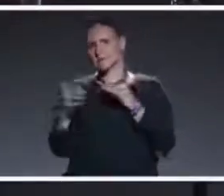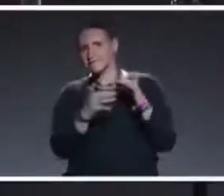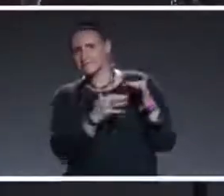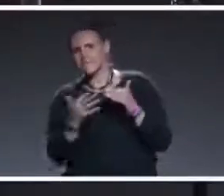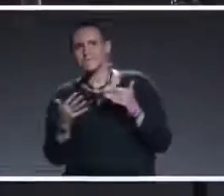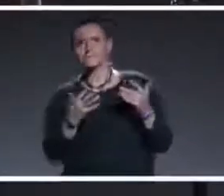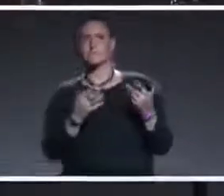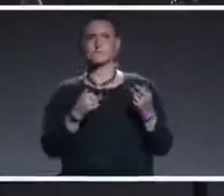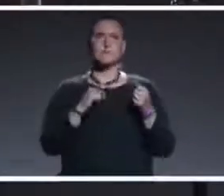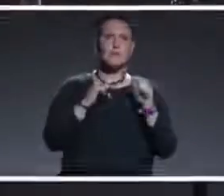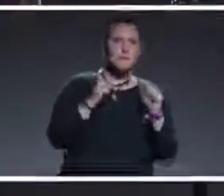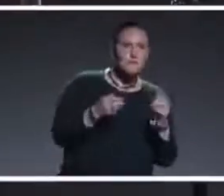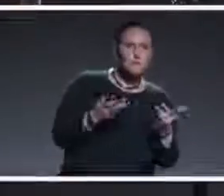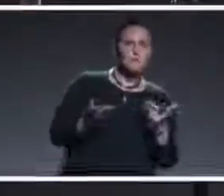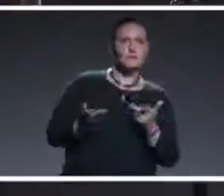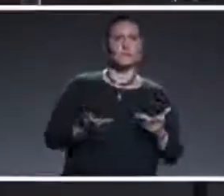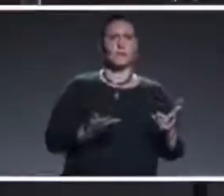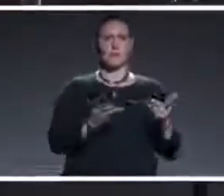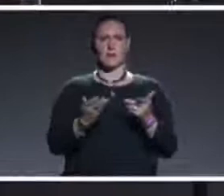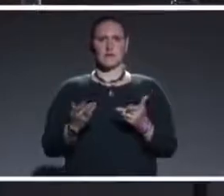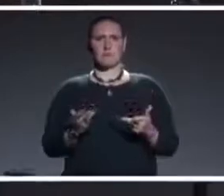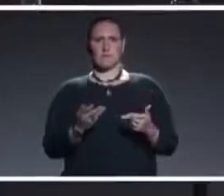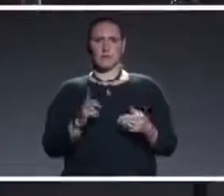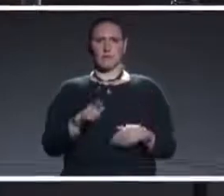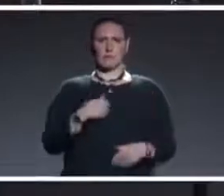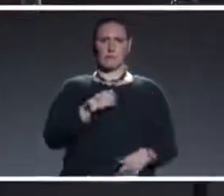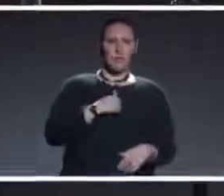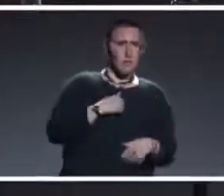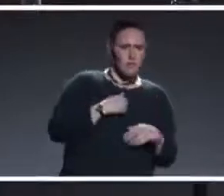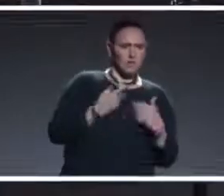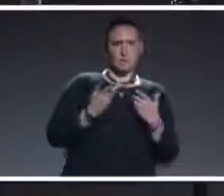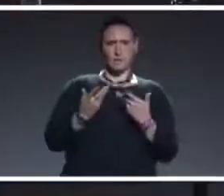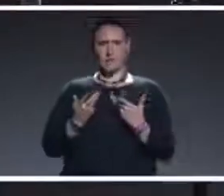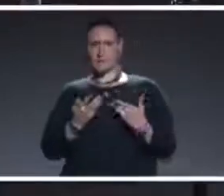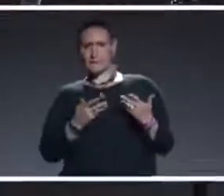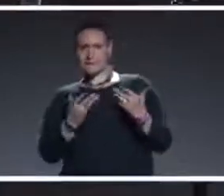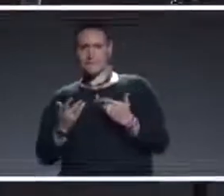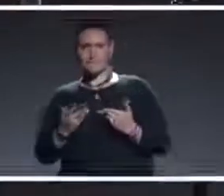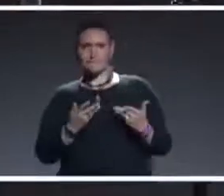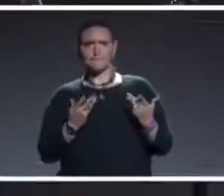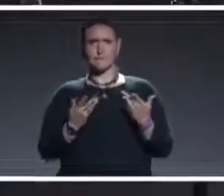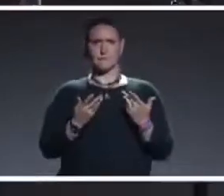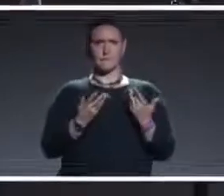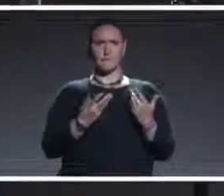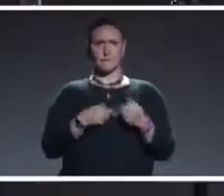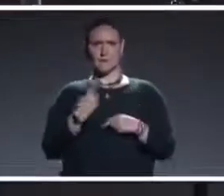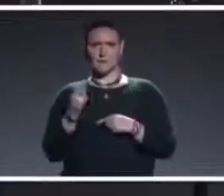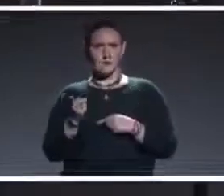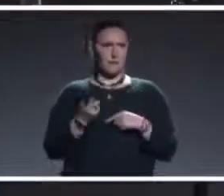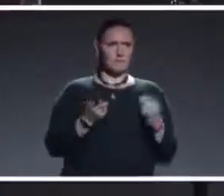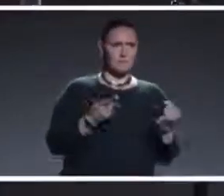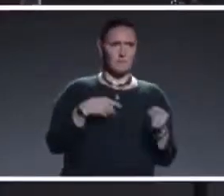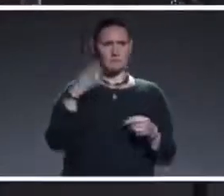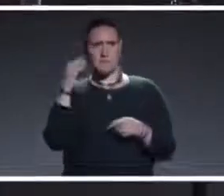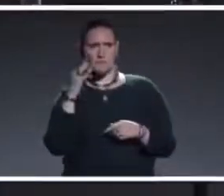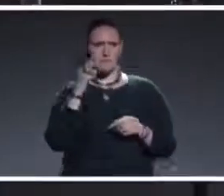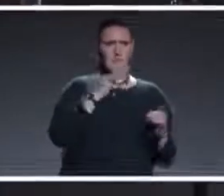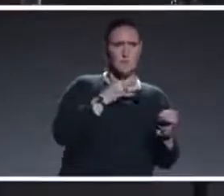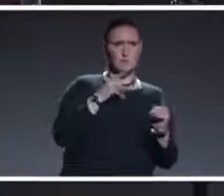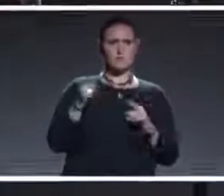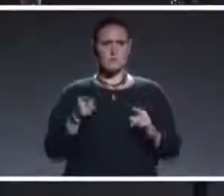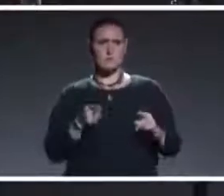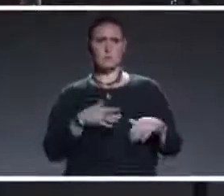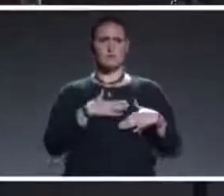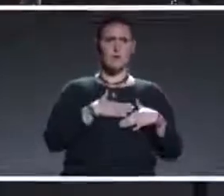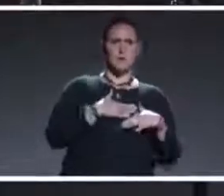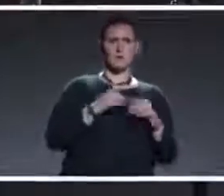without all of the prejudices and biases, and that everyone, the love and connection and